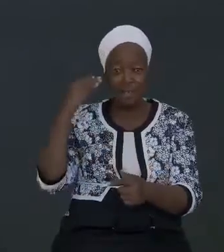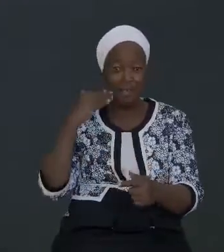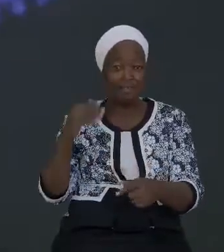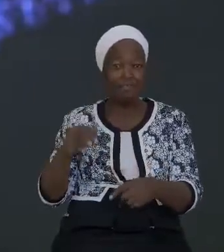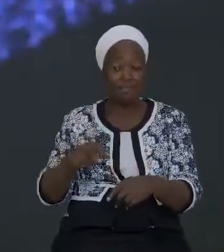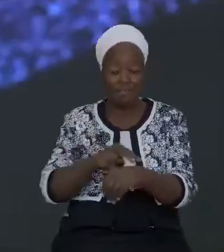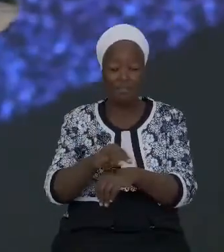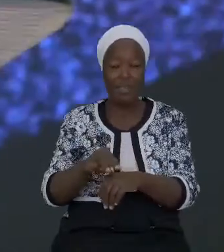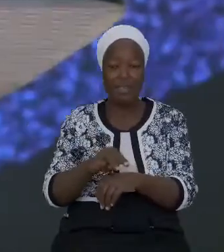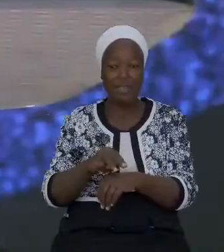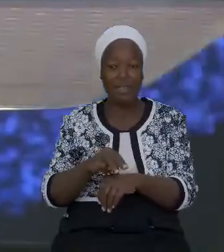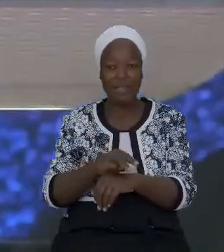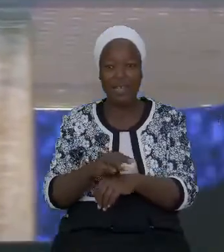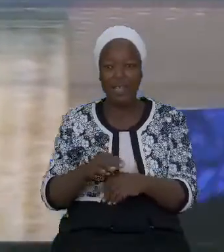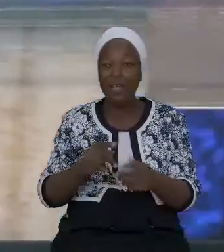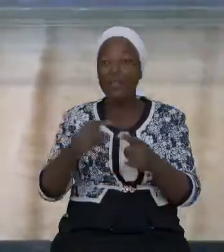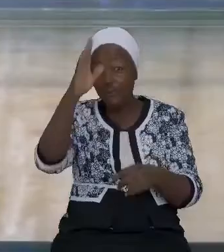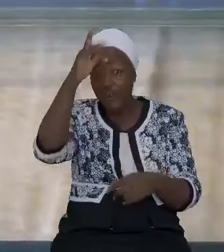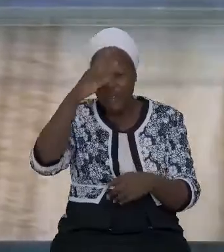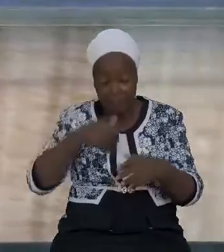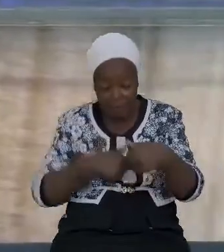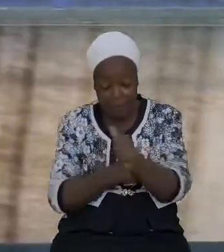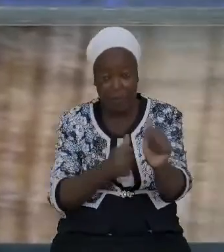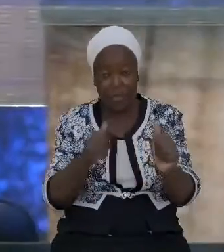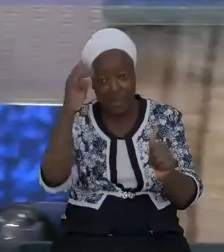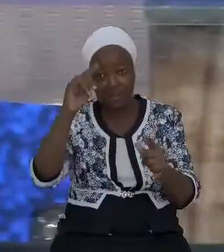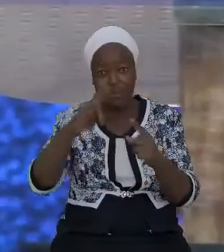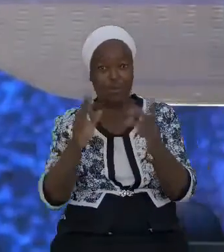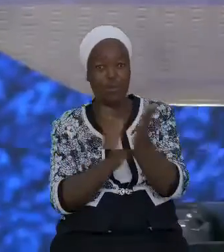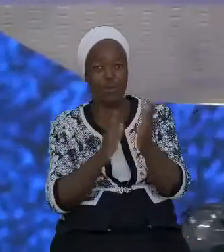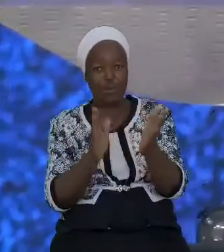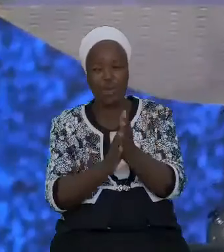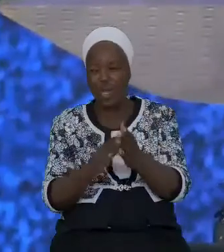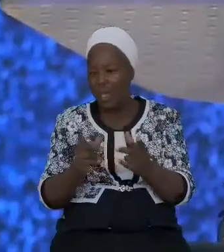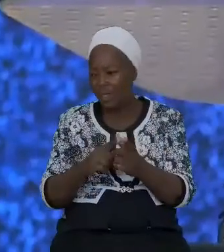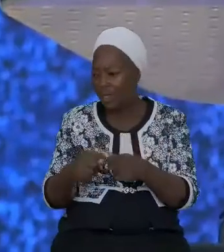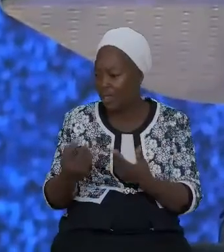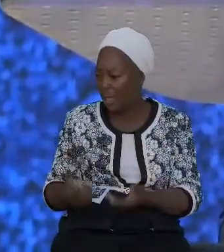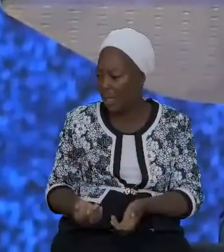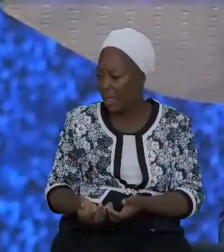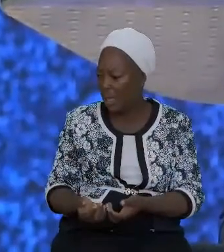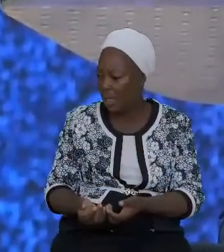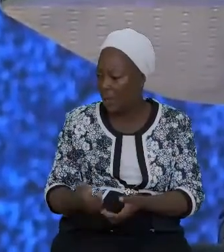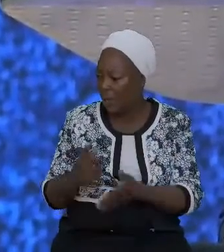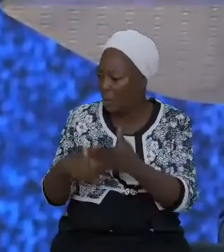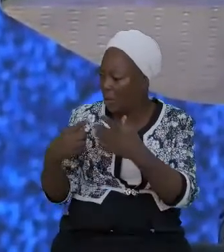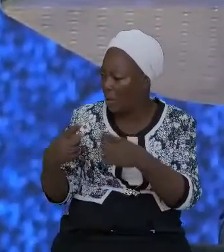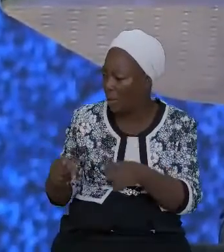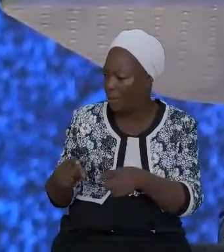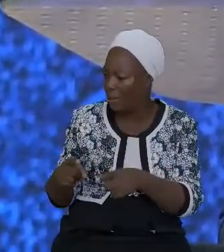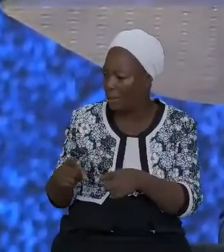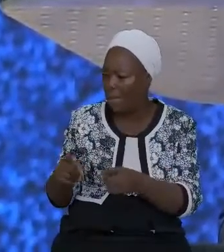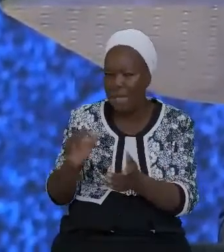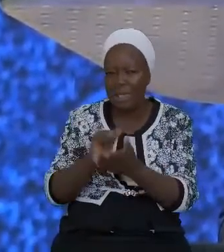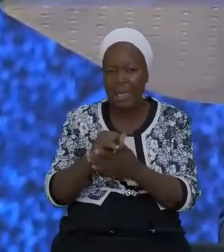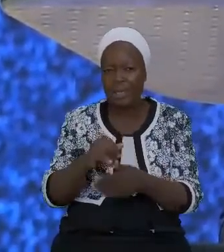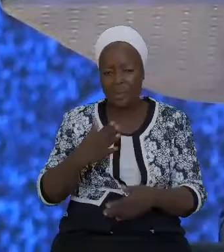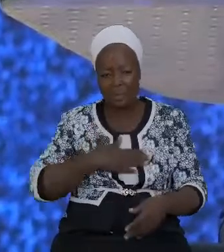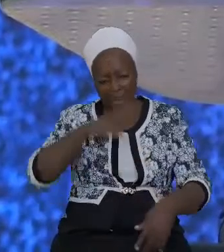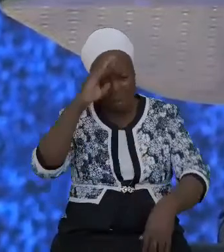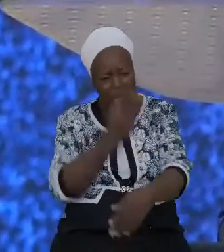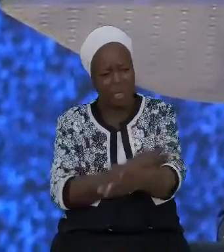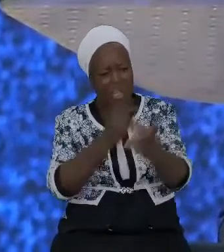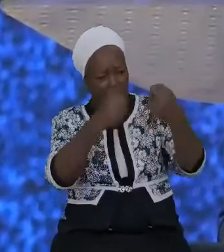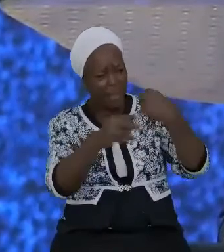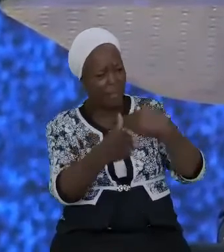boy came home, and I was surprised. He said, we actually wanted to contact you. Your boy does